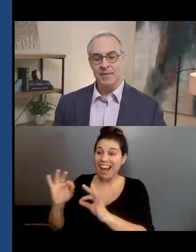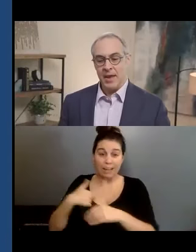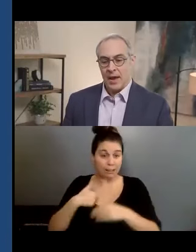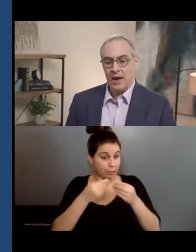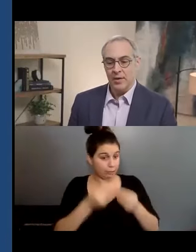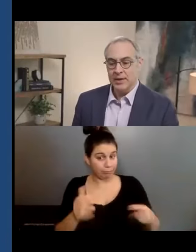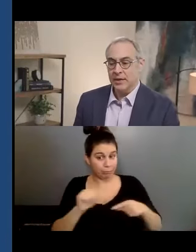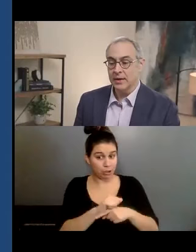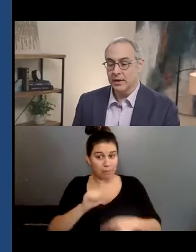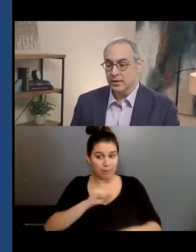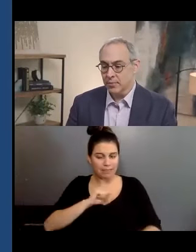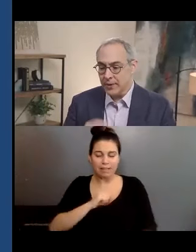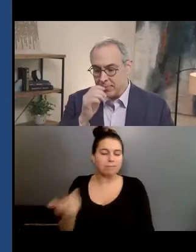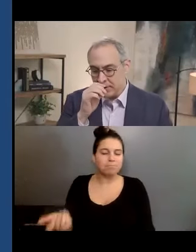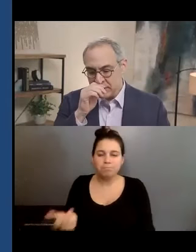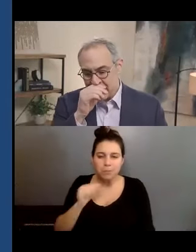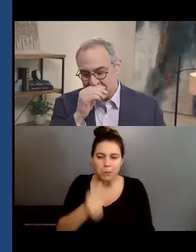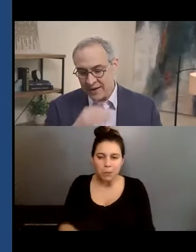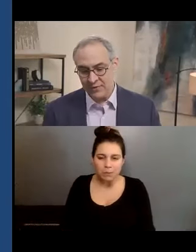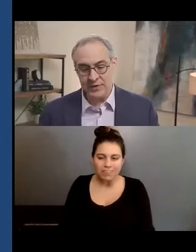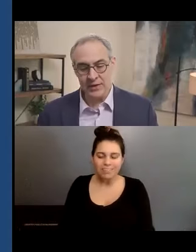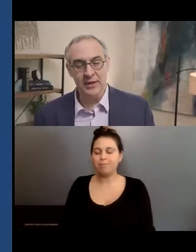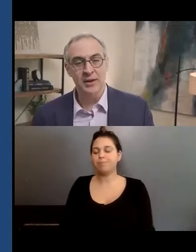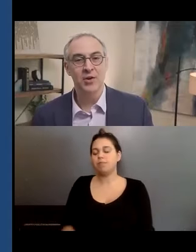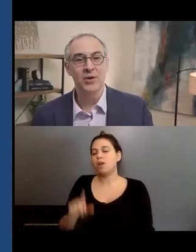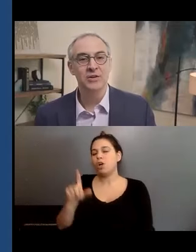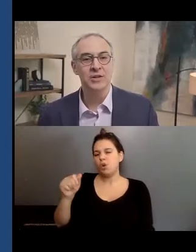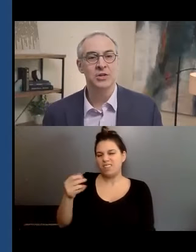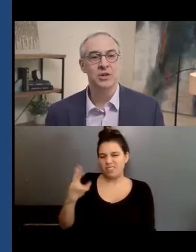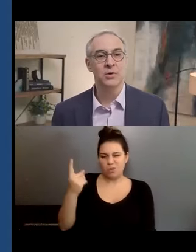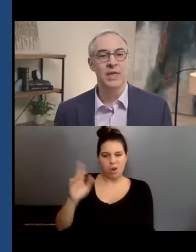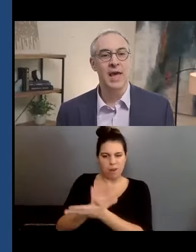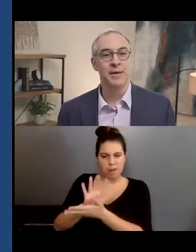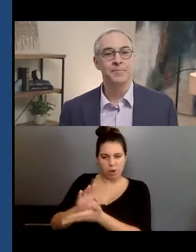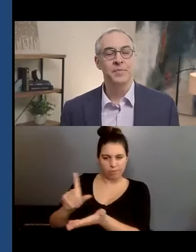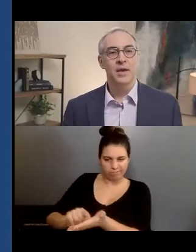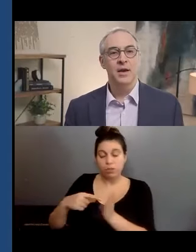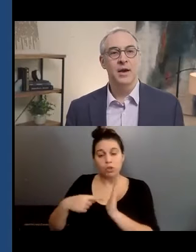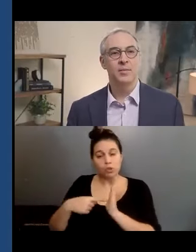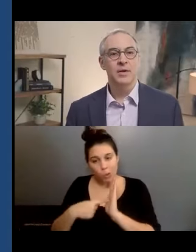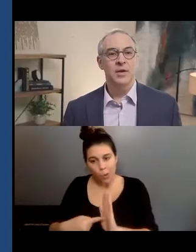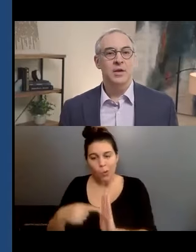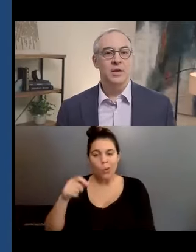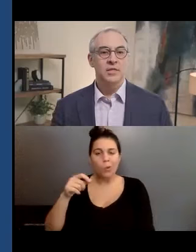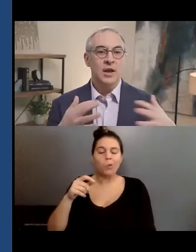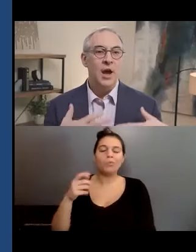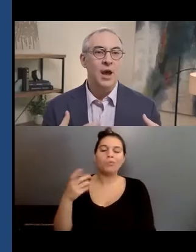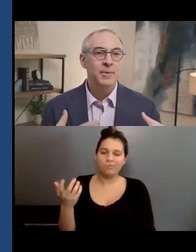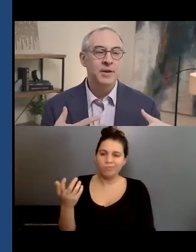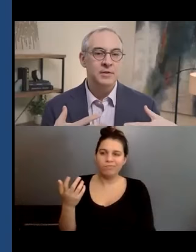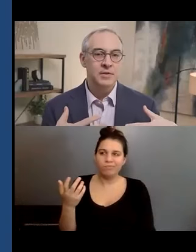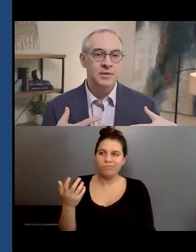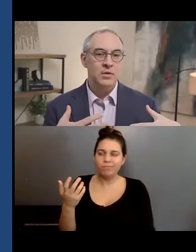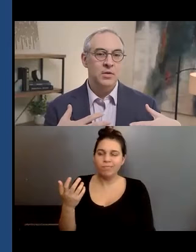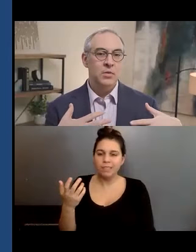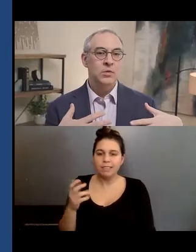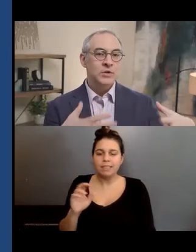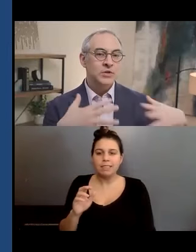training. In another paper in 2017, we actually showed that the